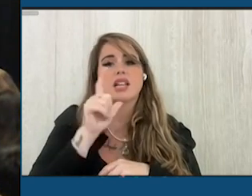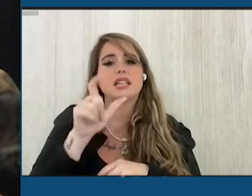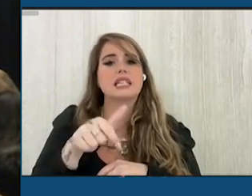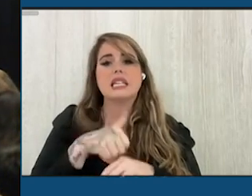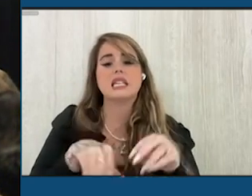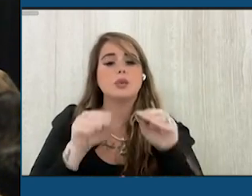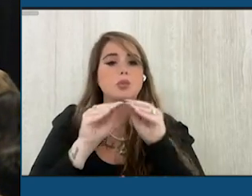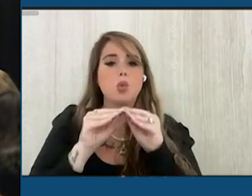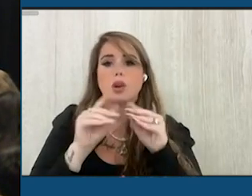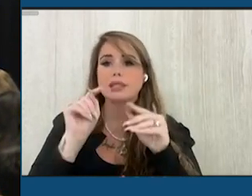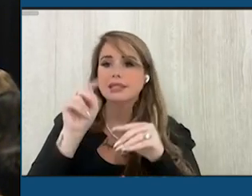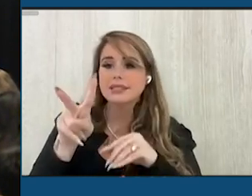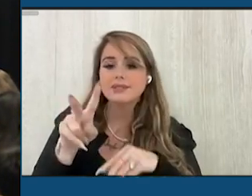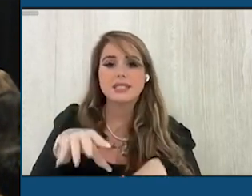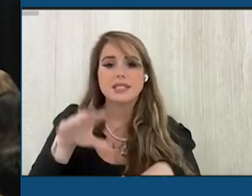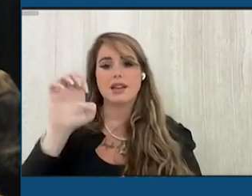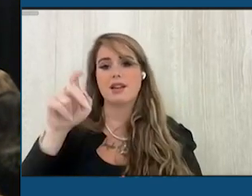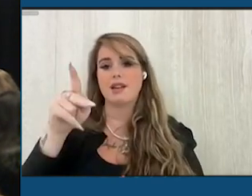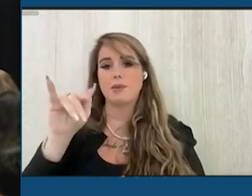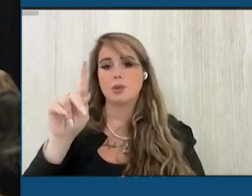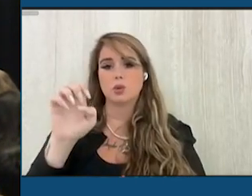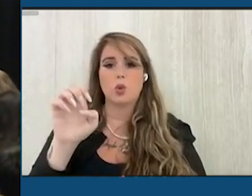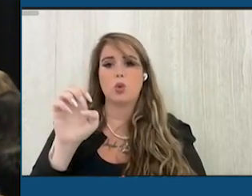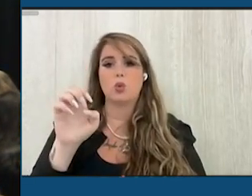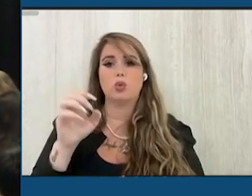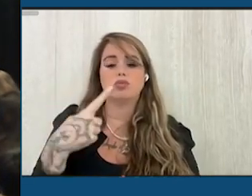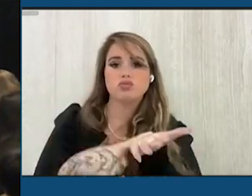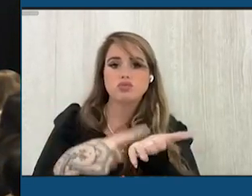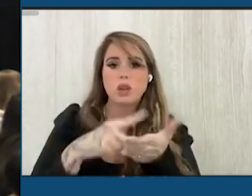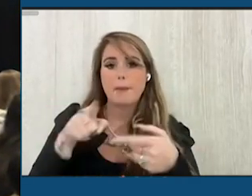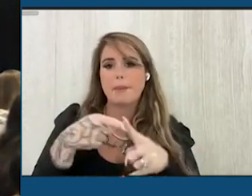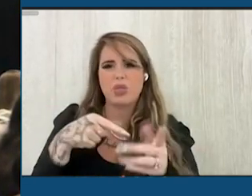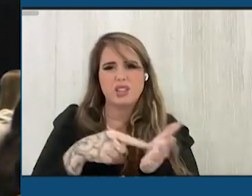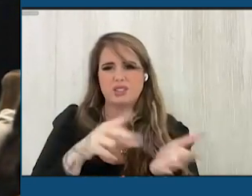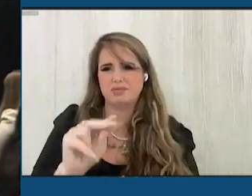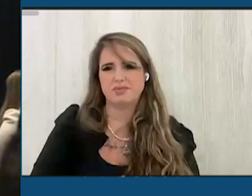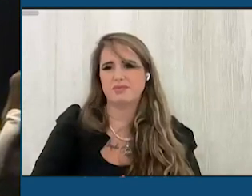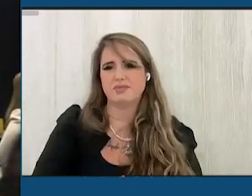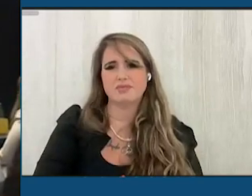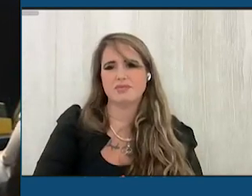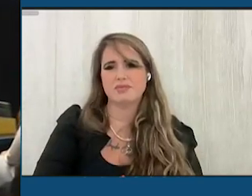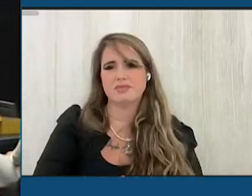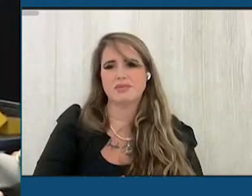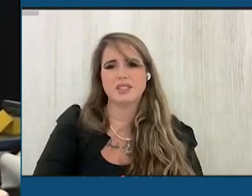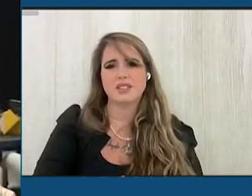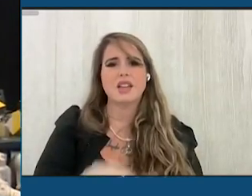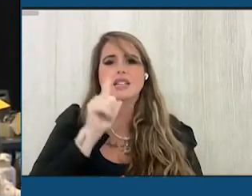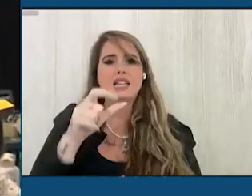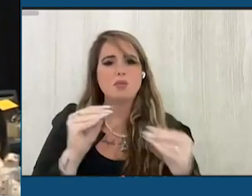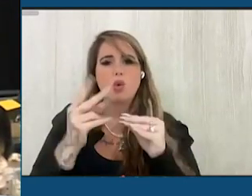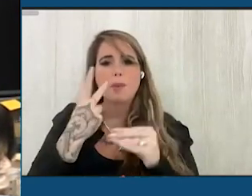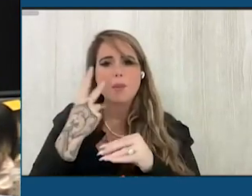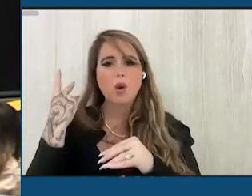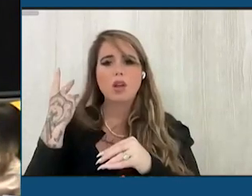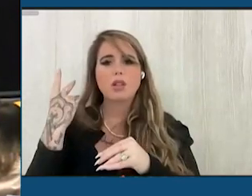TV episodes about this. We don't need any more memorials. It's